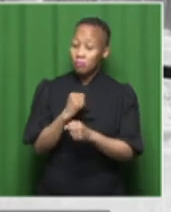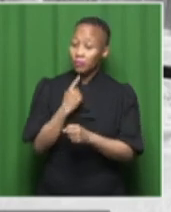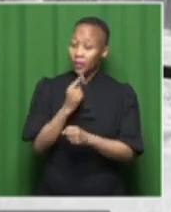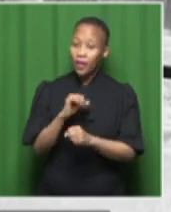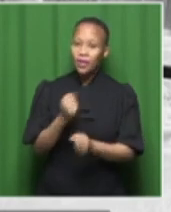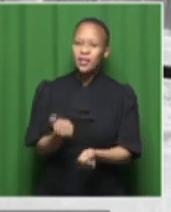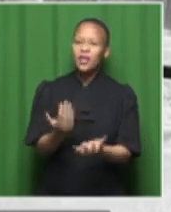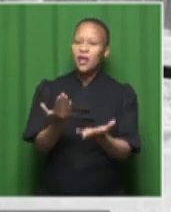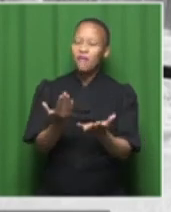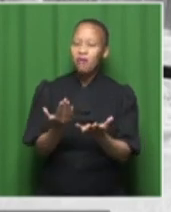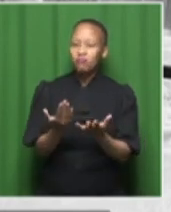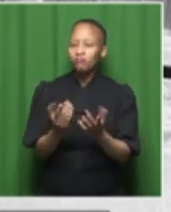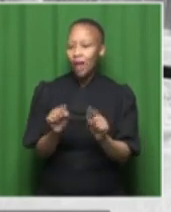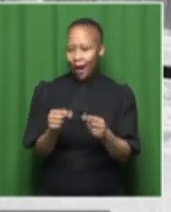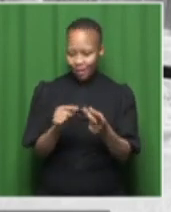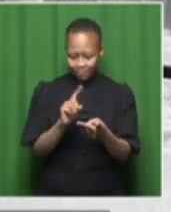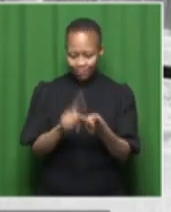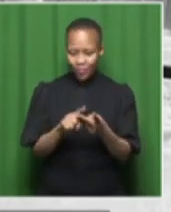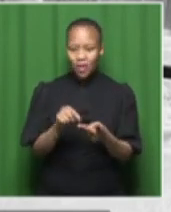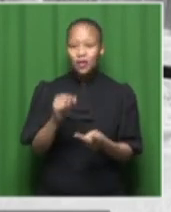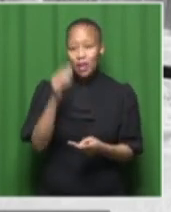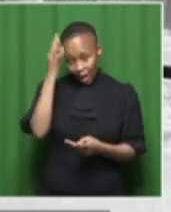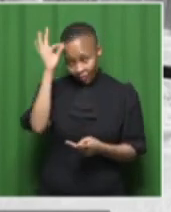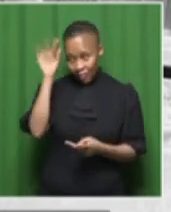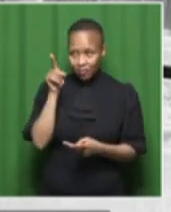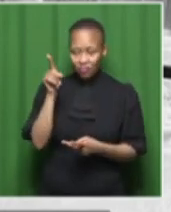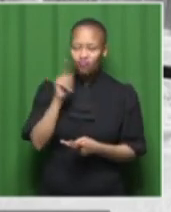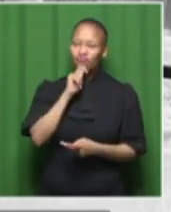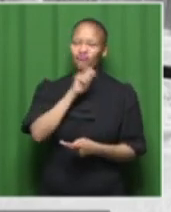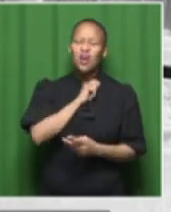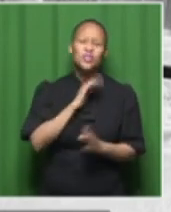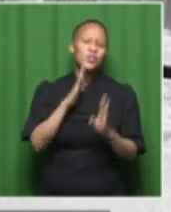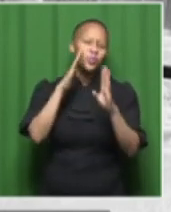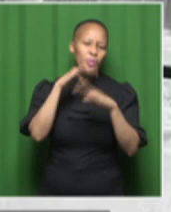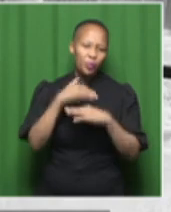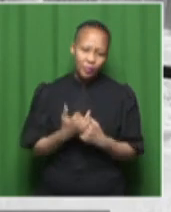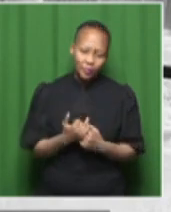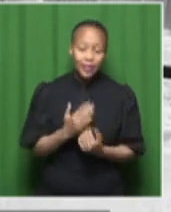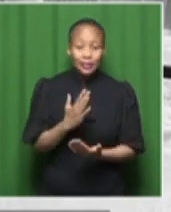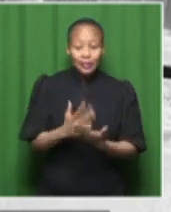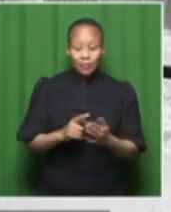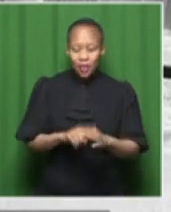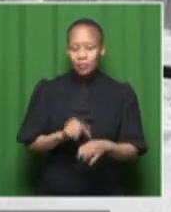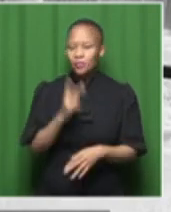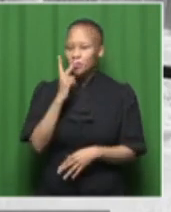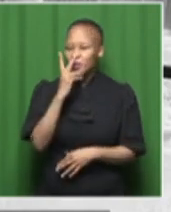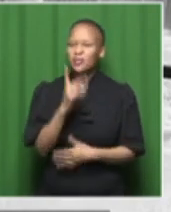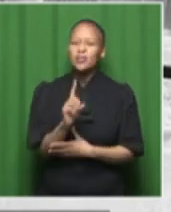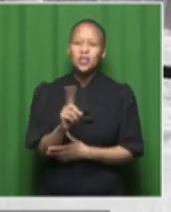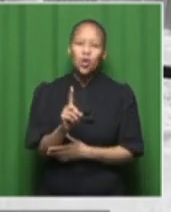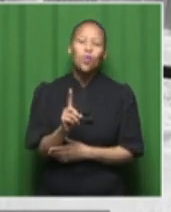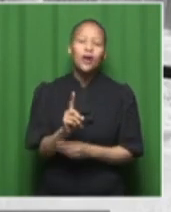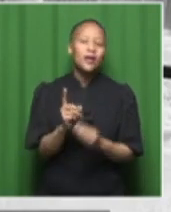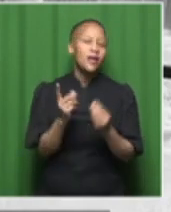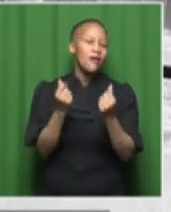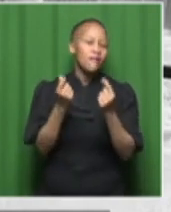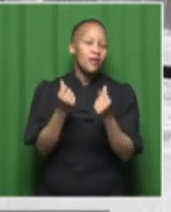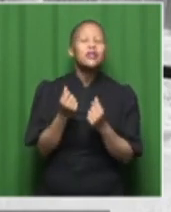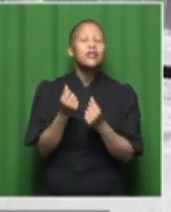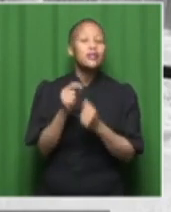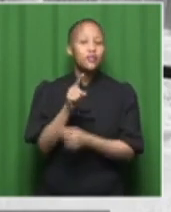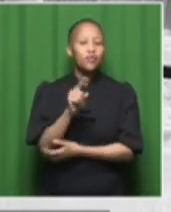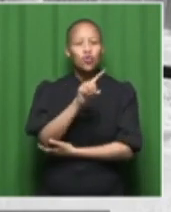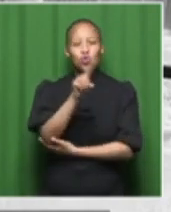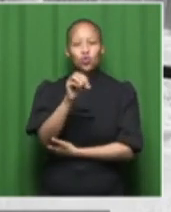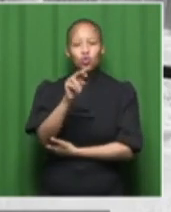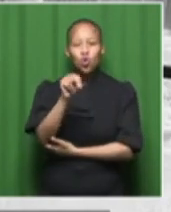in government. And oftentimes, we see, and even through, for example, findings of the Zondo Commission, we